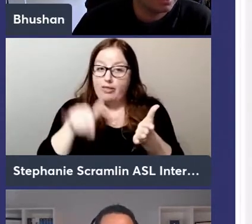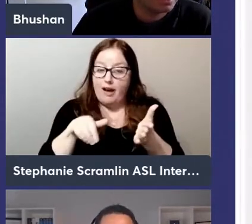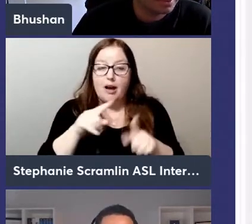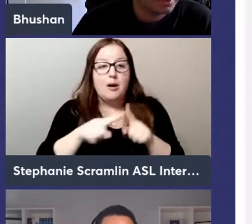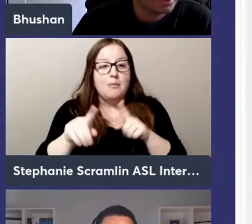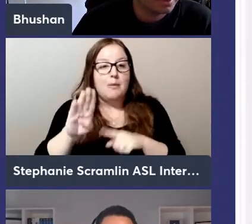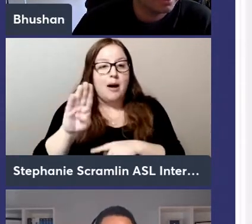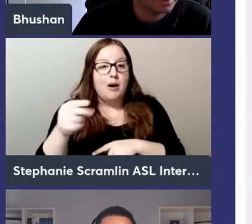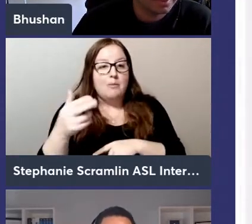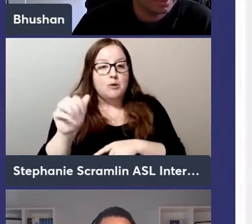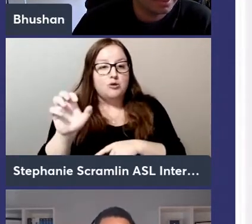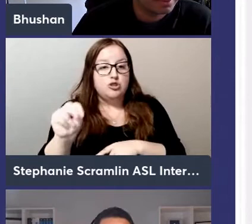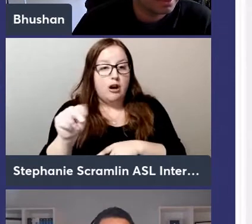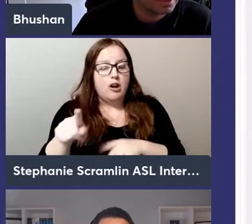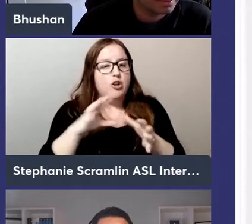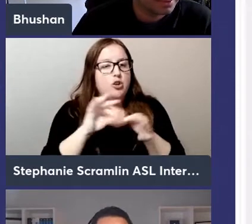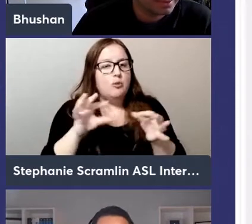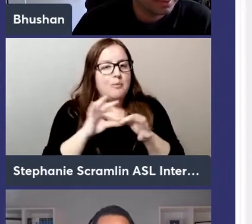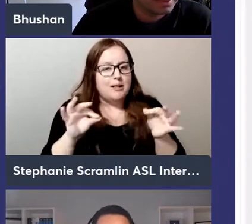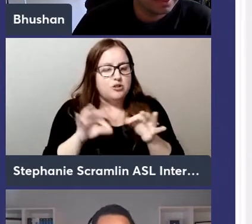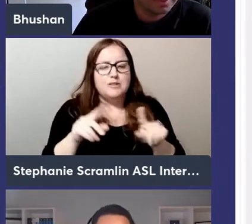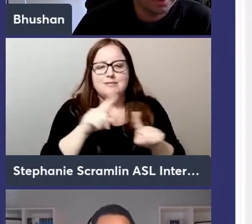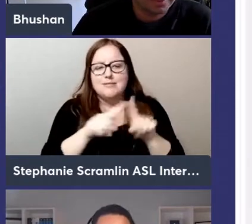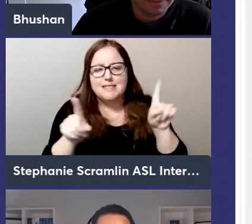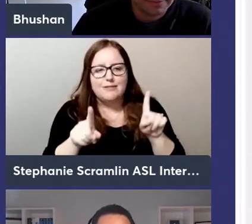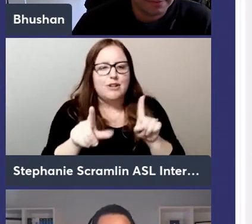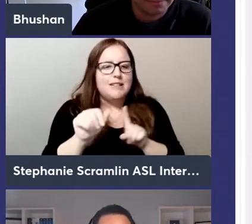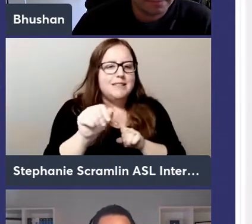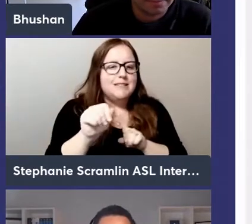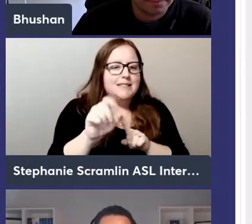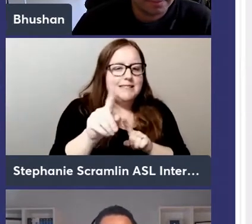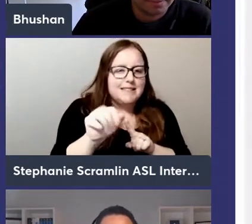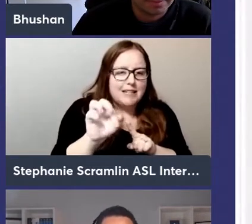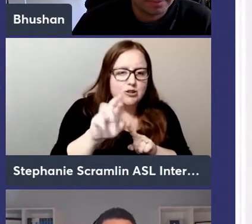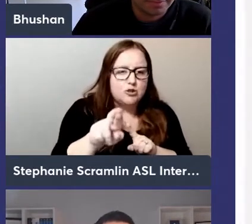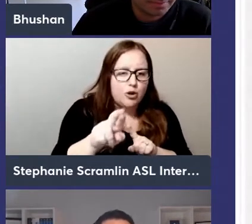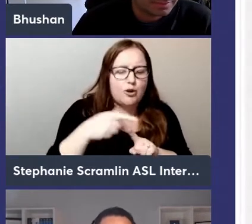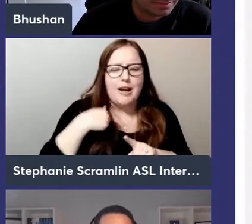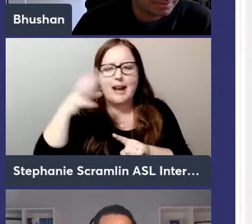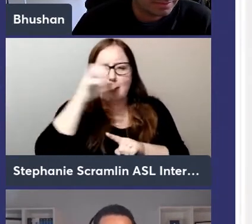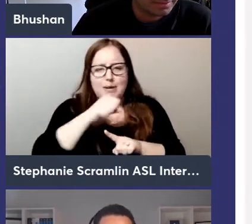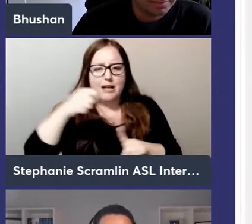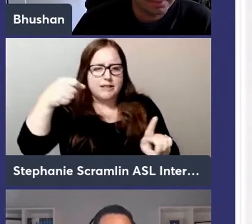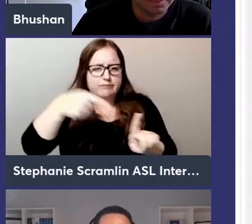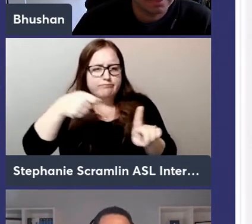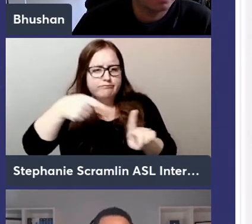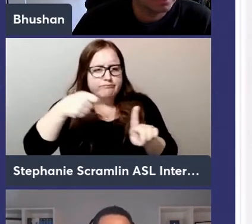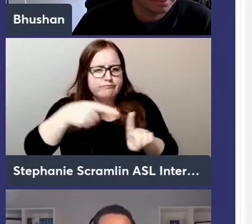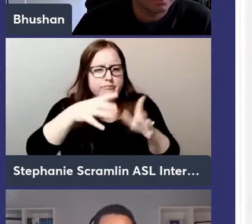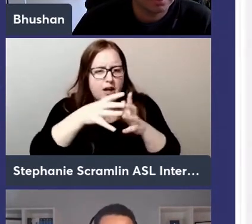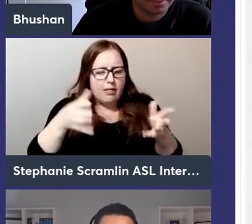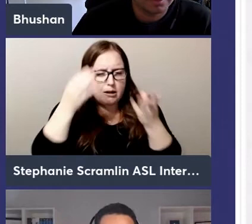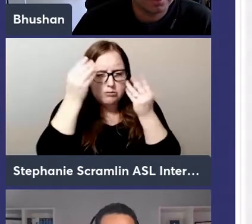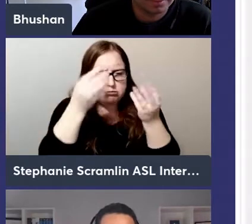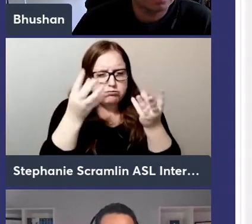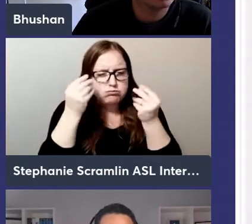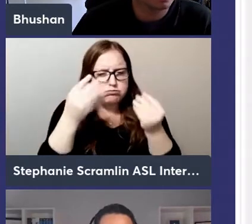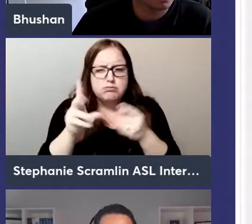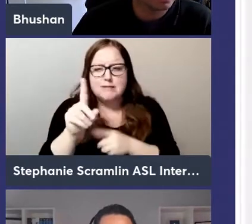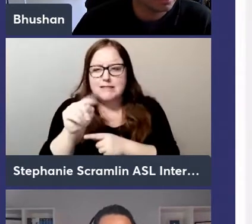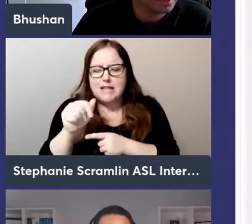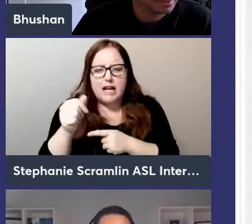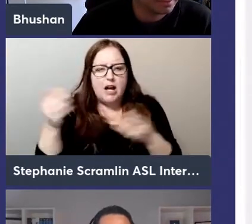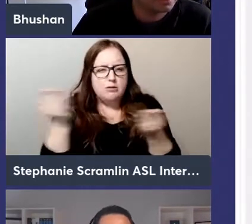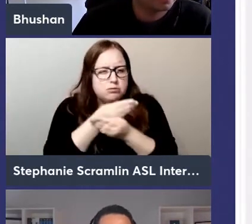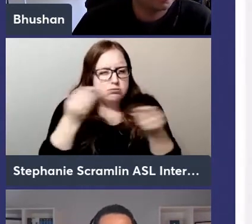Bhushan, you mentioned all these different sensors, and each sensor, I'm guessing, is sending a lot of traffic. It's sending a lot of data, and